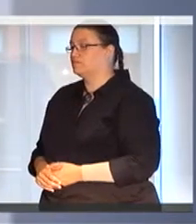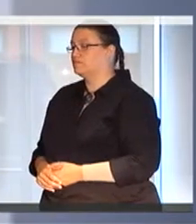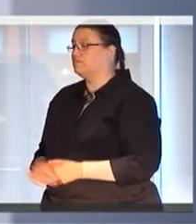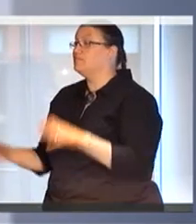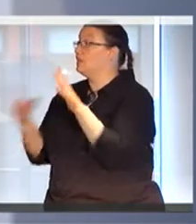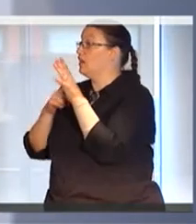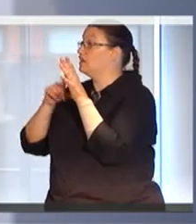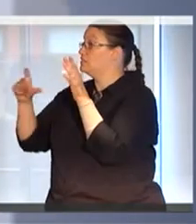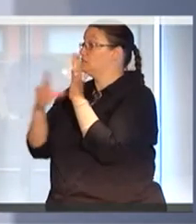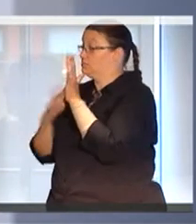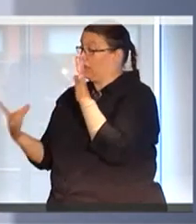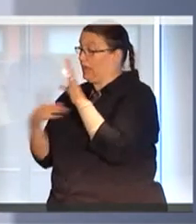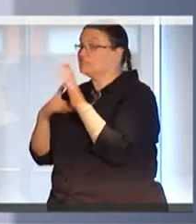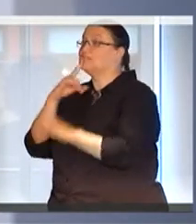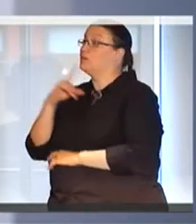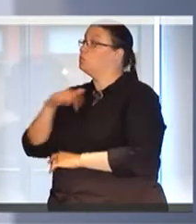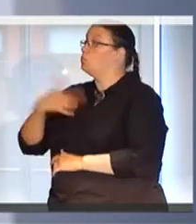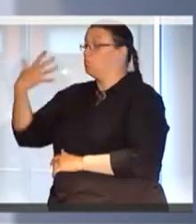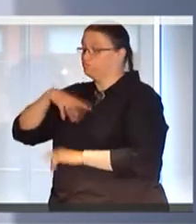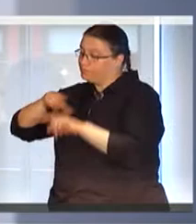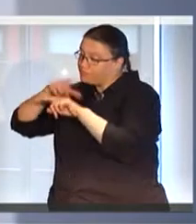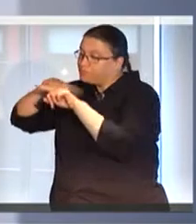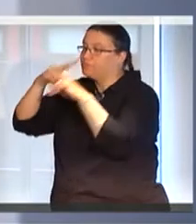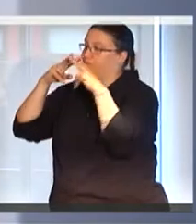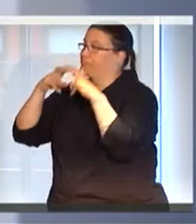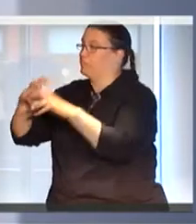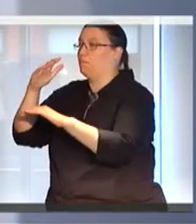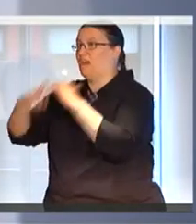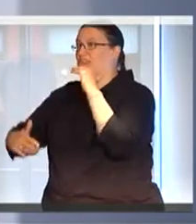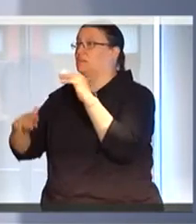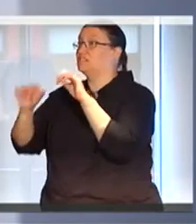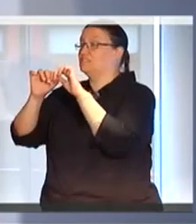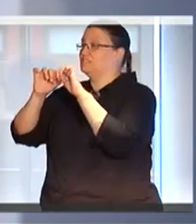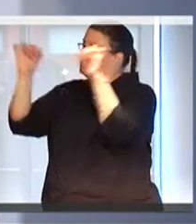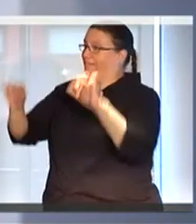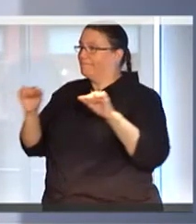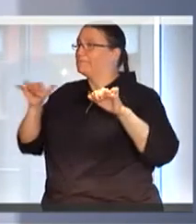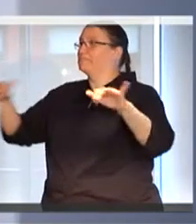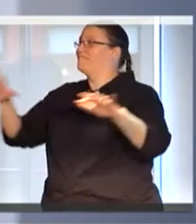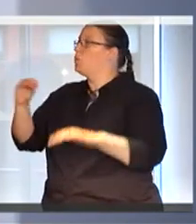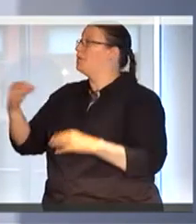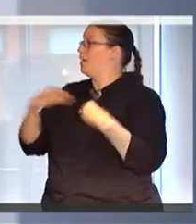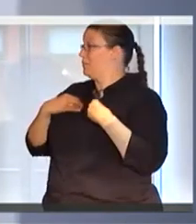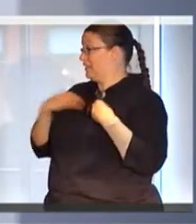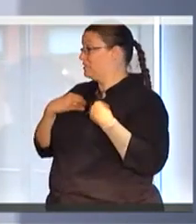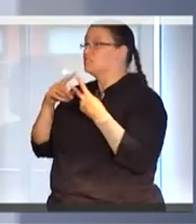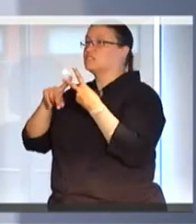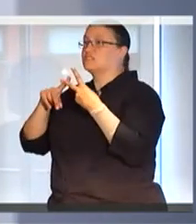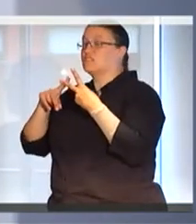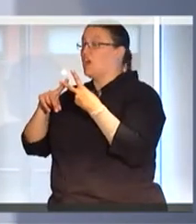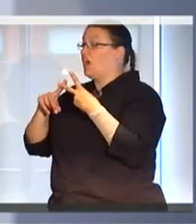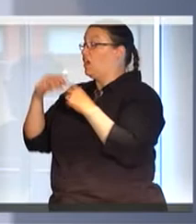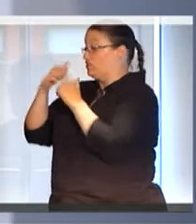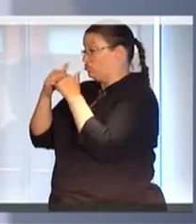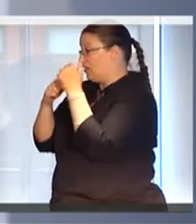including additional investigations of systemic issues into individual companies, the structure of the incentives for both consumer service and compliance